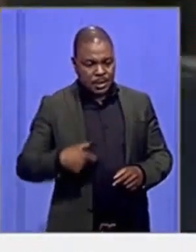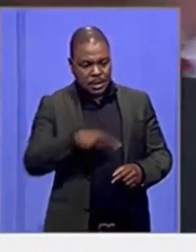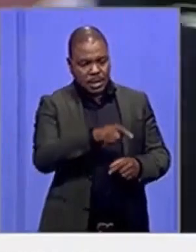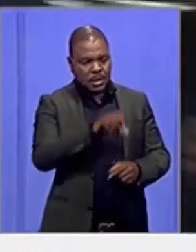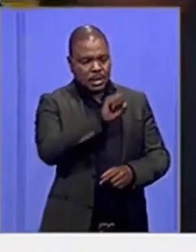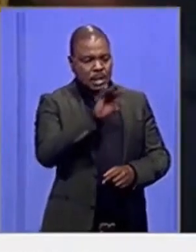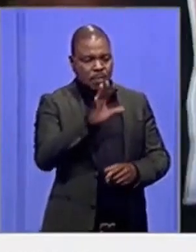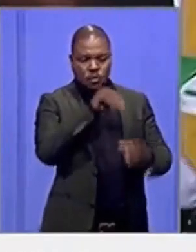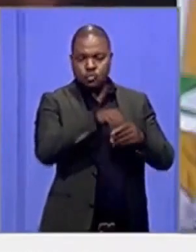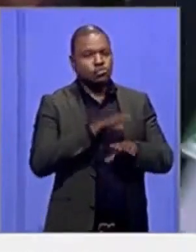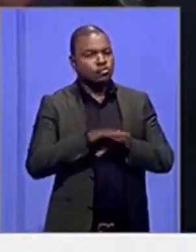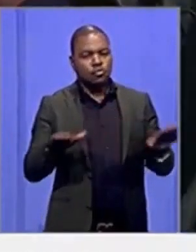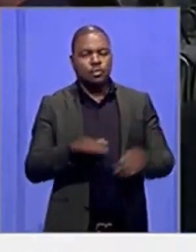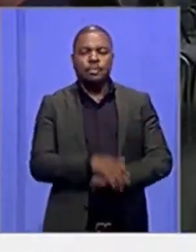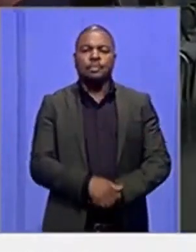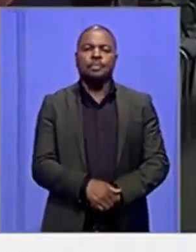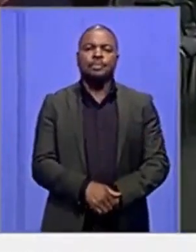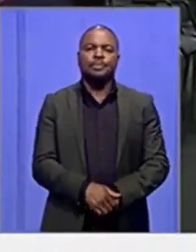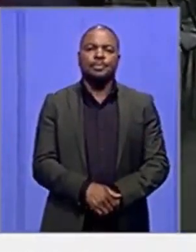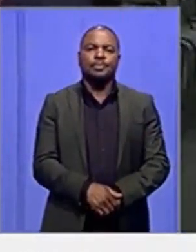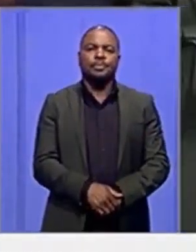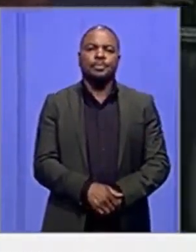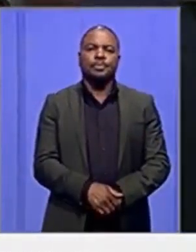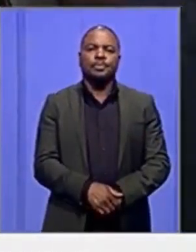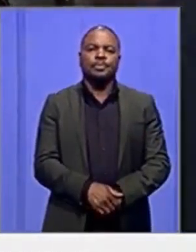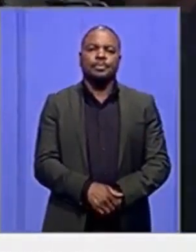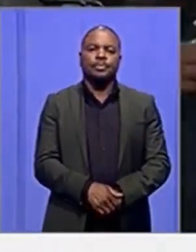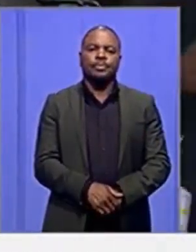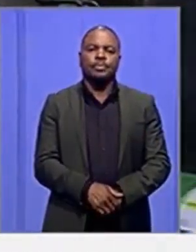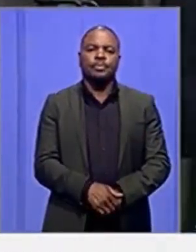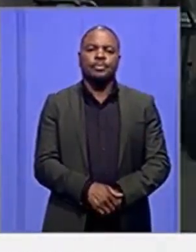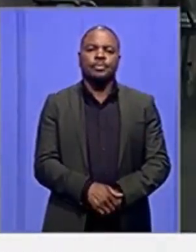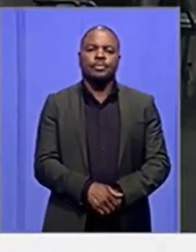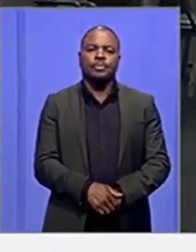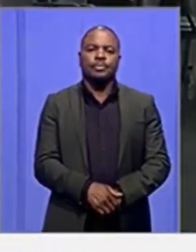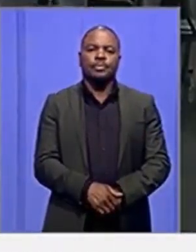Sfiso Ramara wa ditaba tsa SABC, Kempton Park.